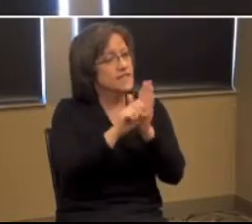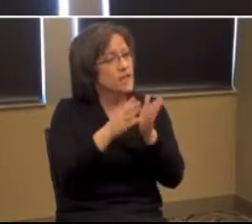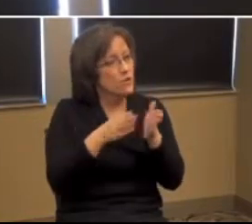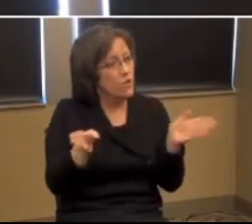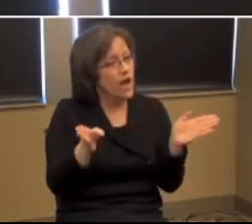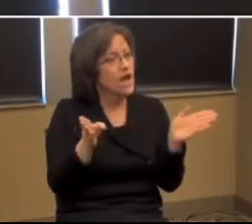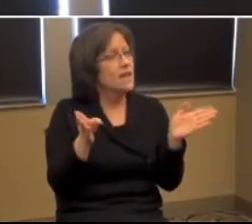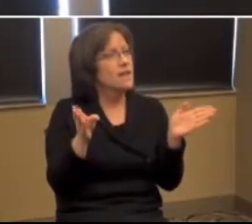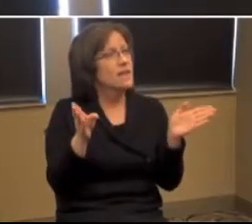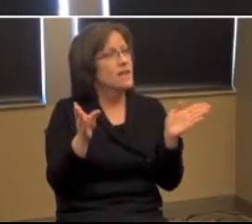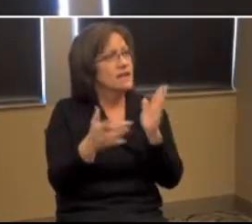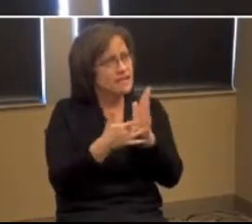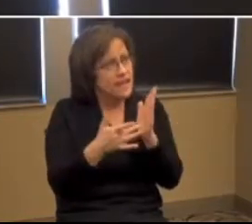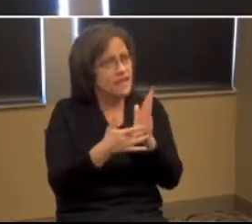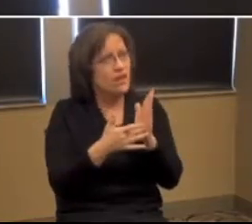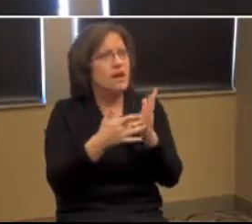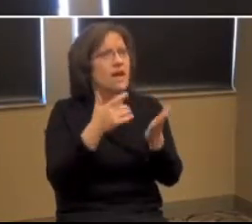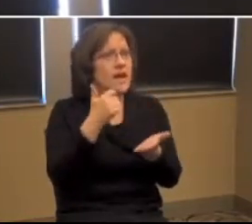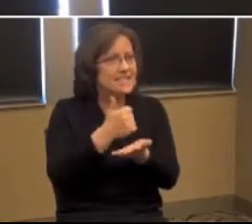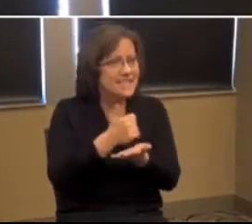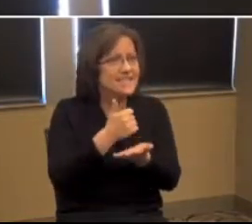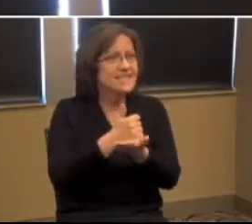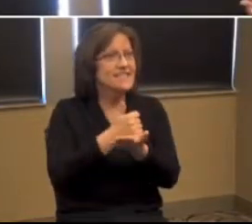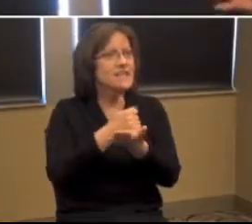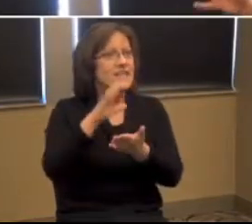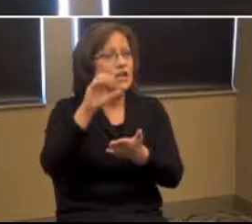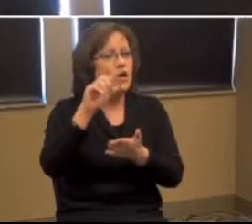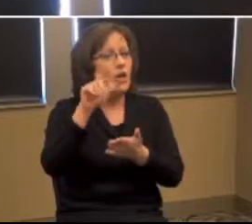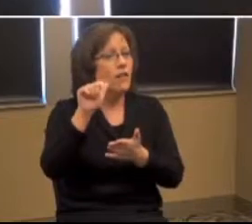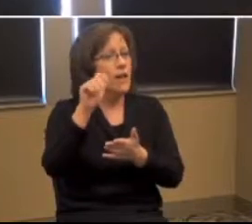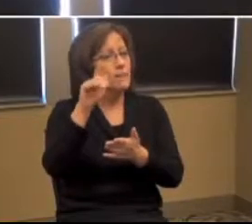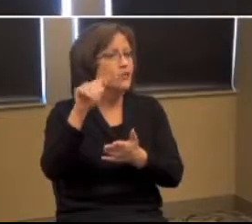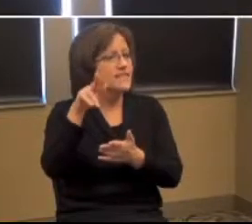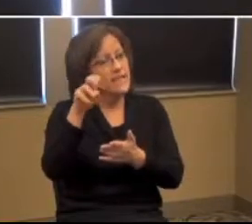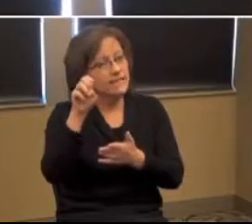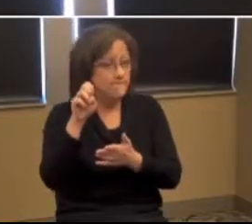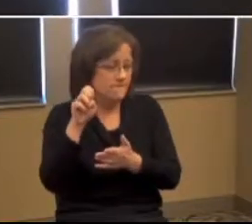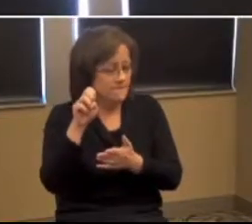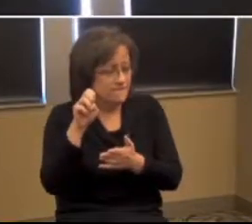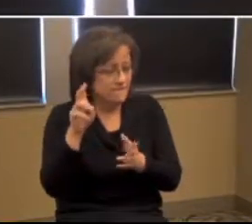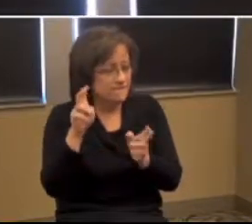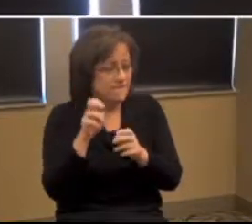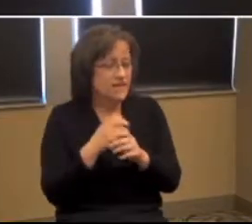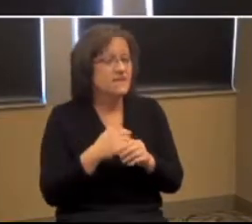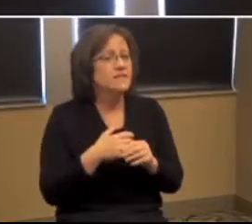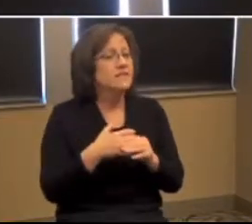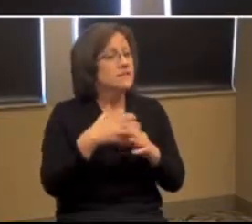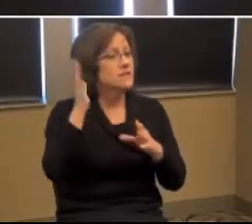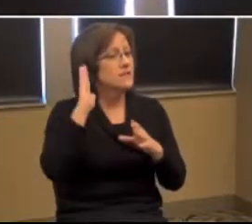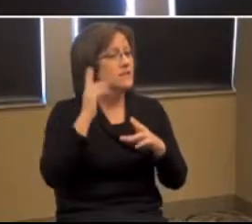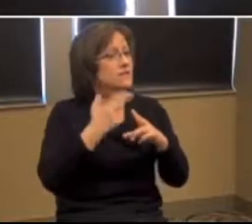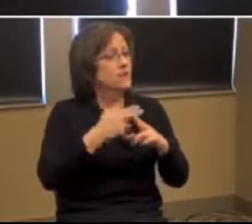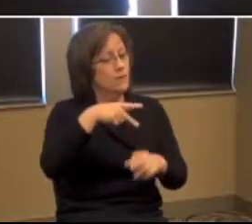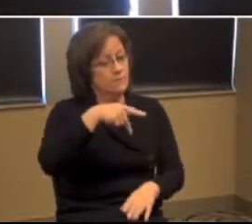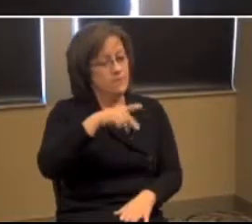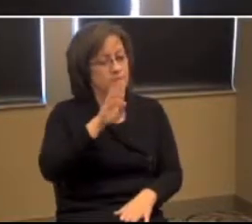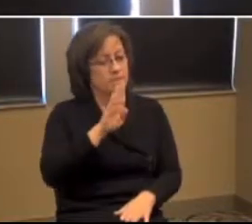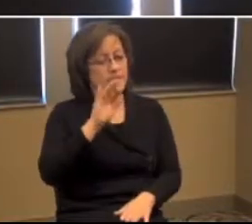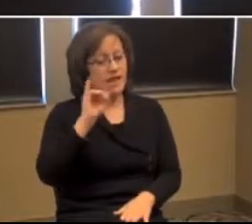Statewide Technical Assistance Collaborative, formerly known as